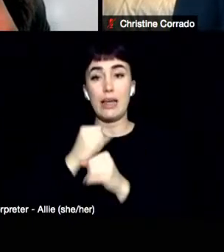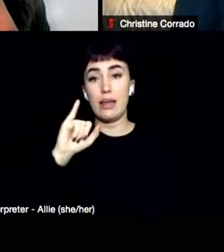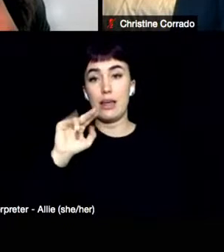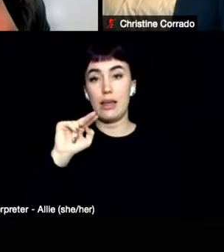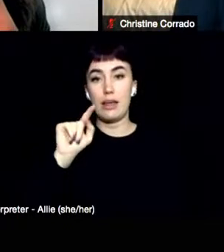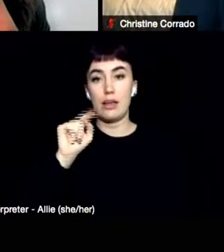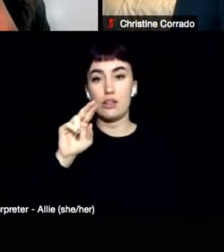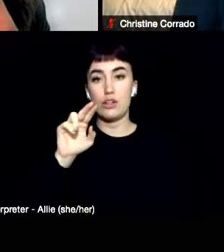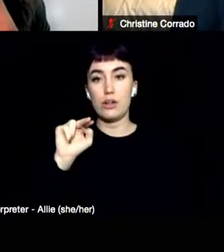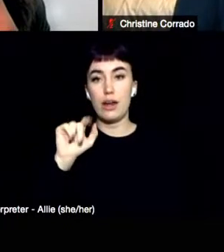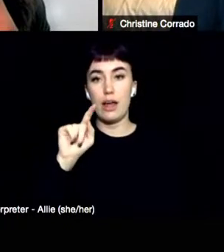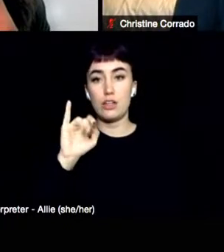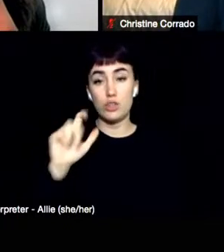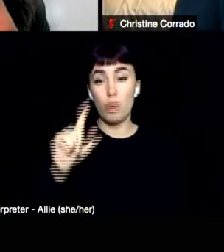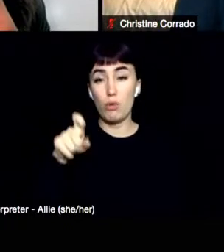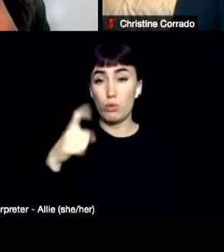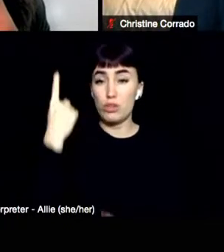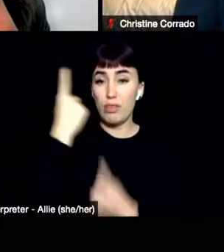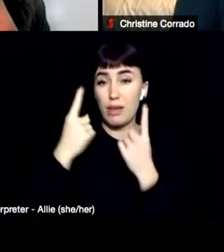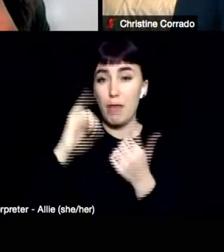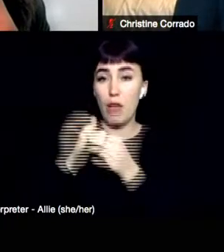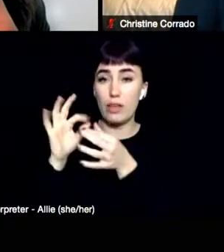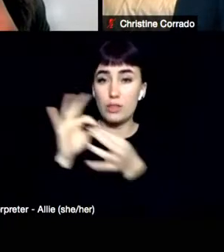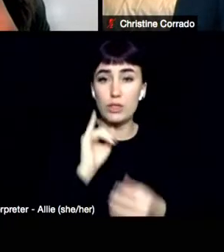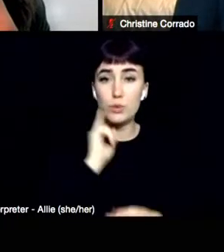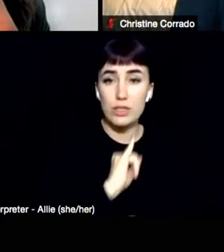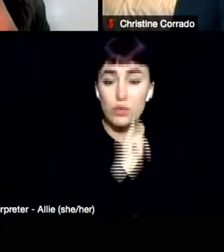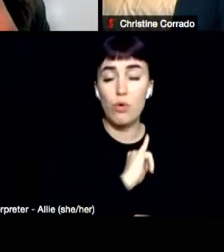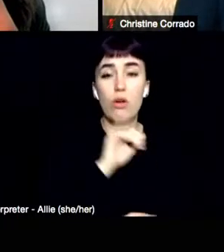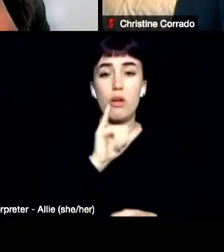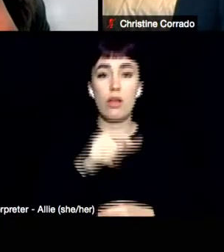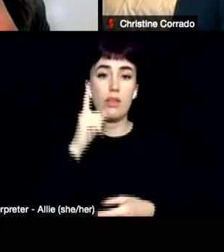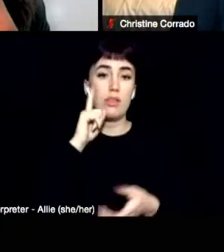in relation to Israel and Israel being called